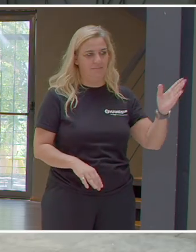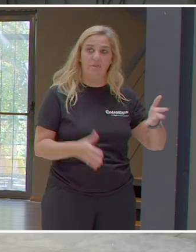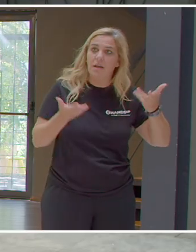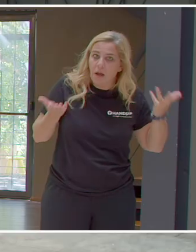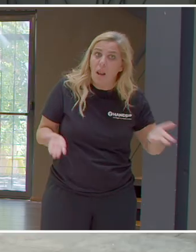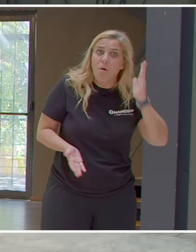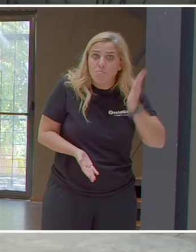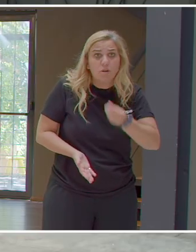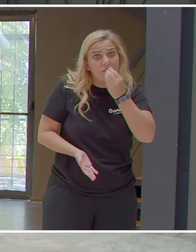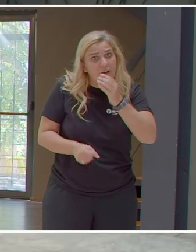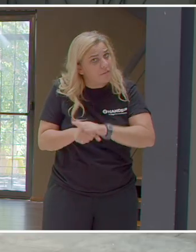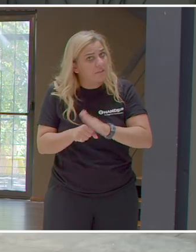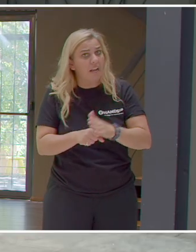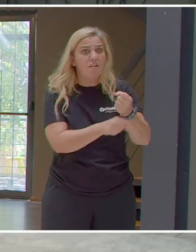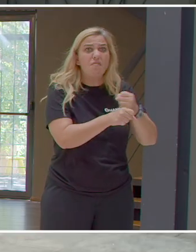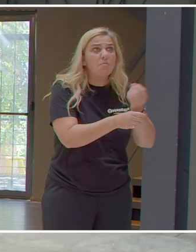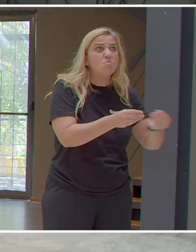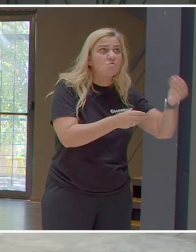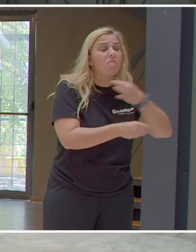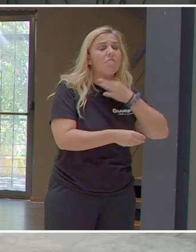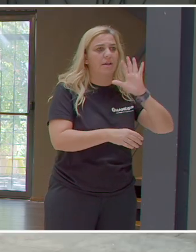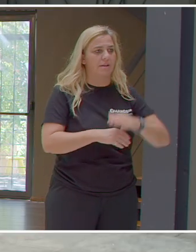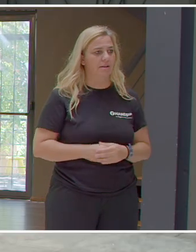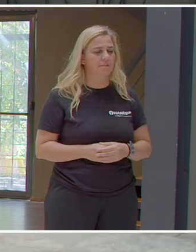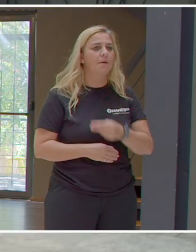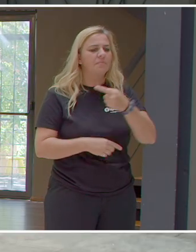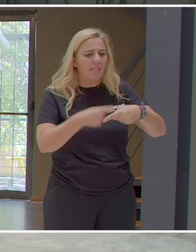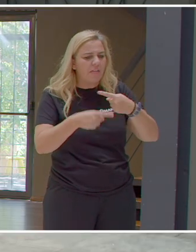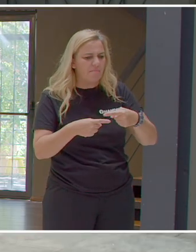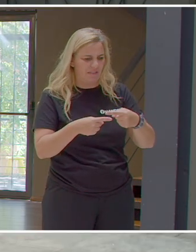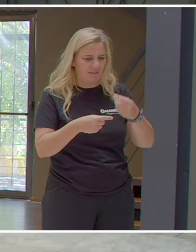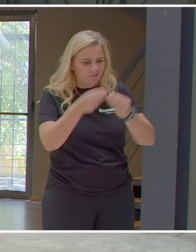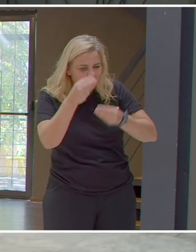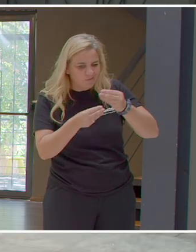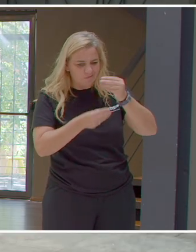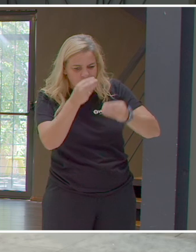something. And yeah, weight loss without calorie counting, fun study.